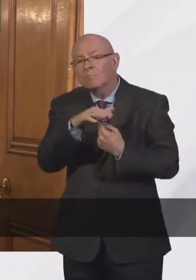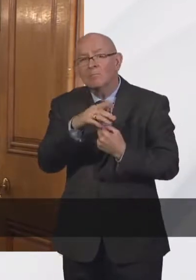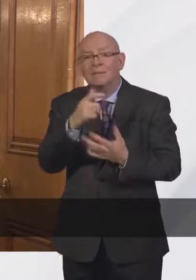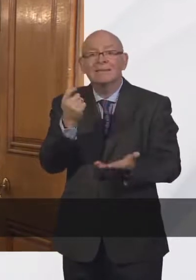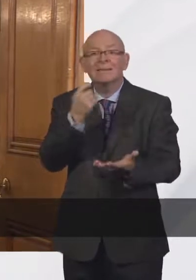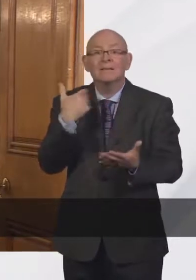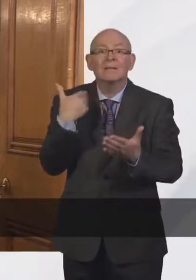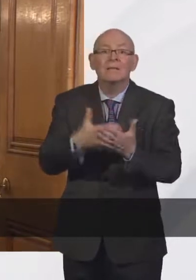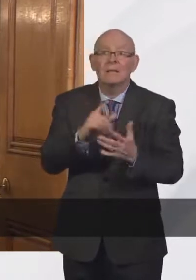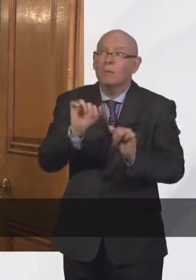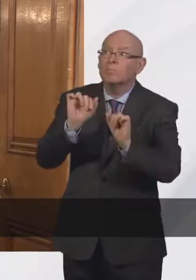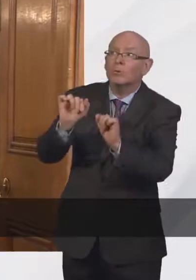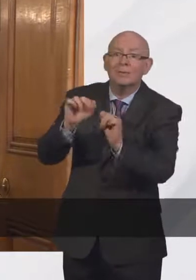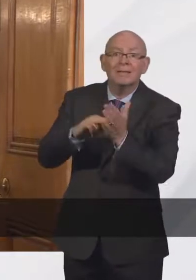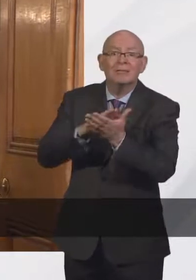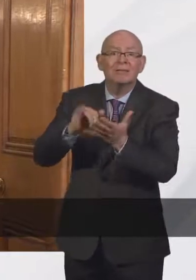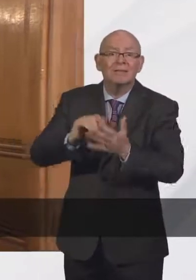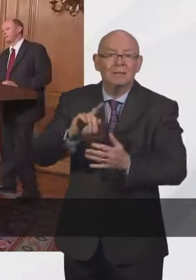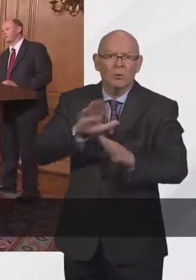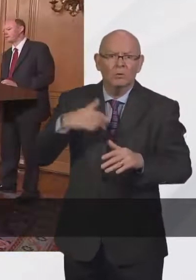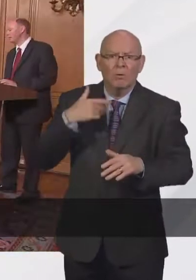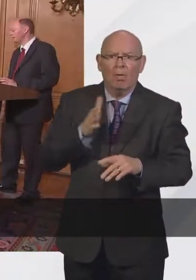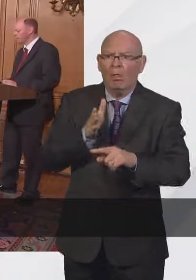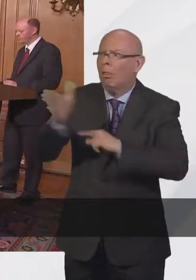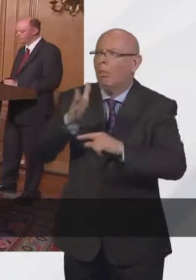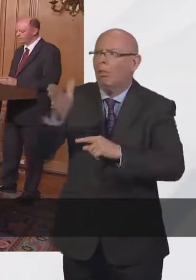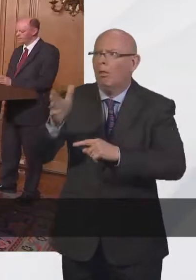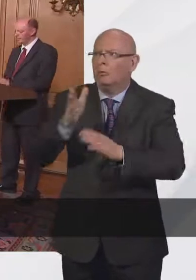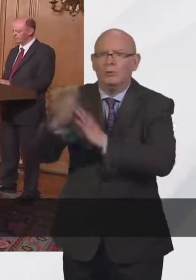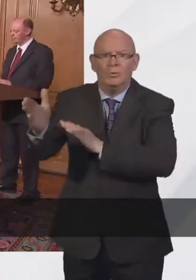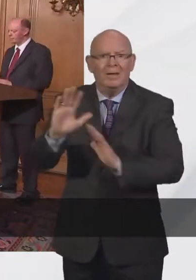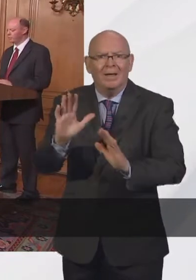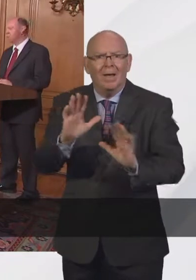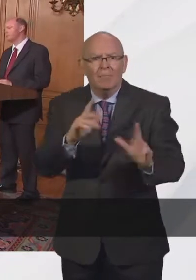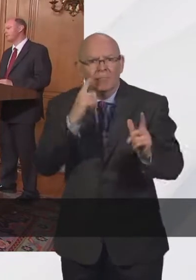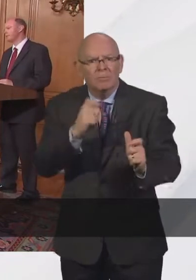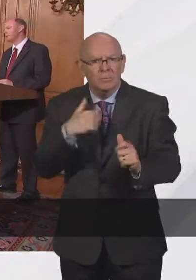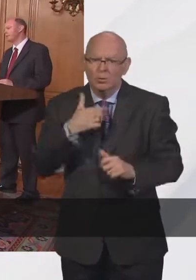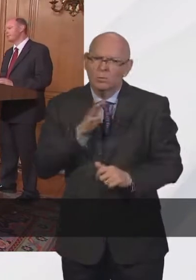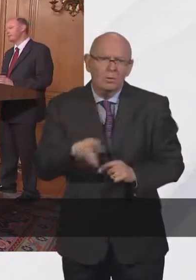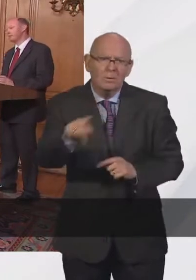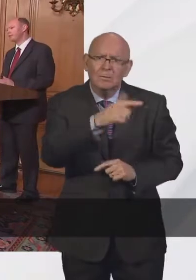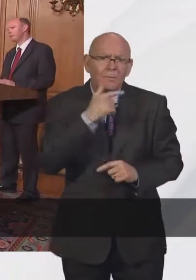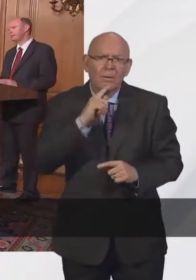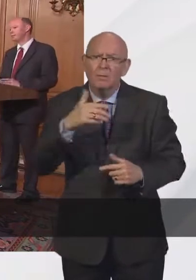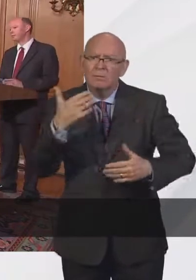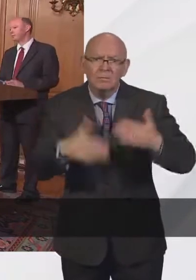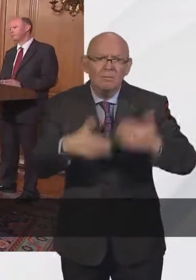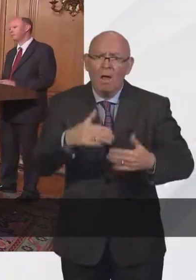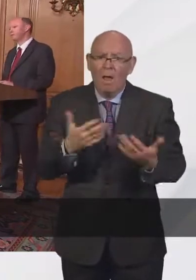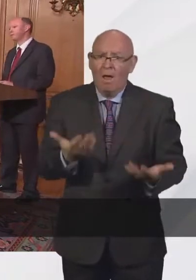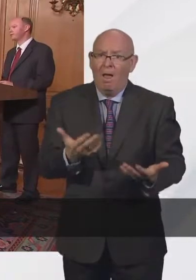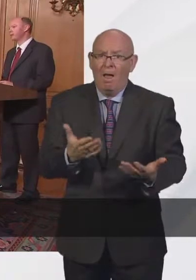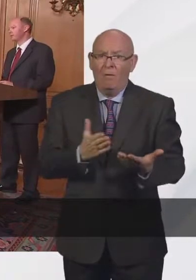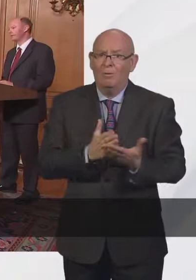Suzanne. But I think I should probably ask the Chief Medical Officer to give some further comment. Thank you, Prime Minister. The general practitioners, GPs, have of